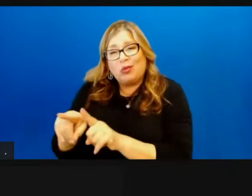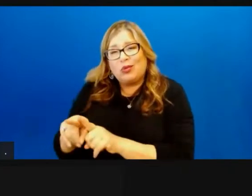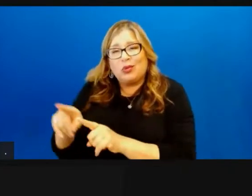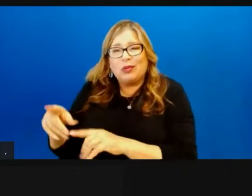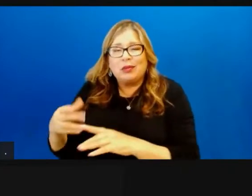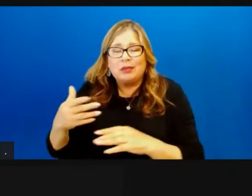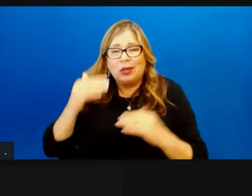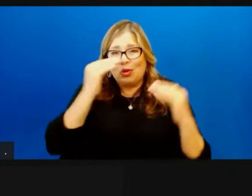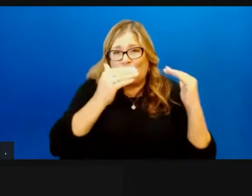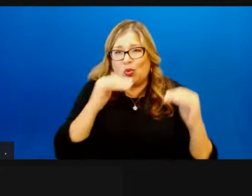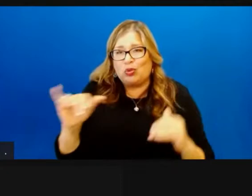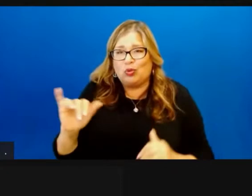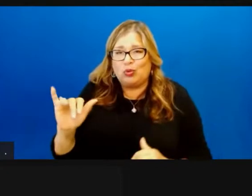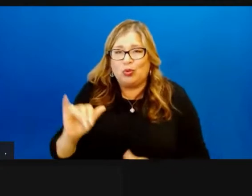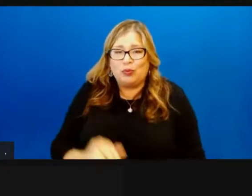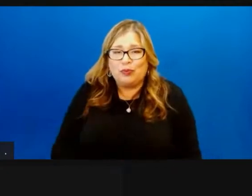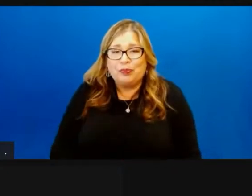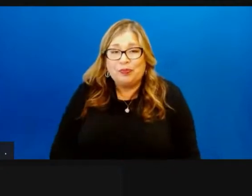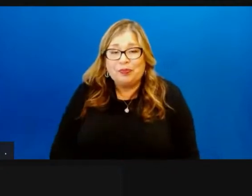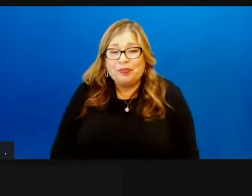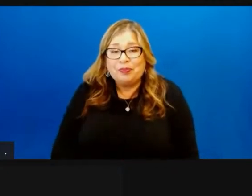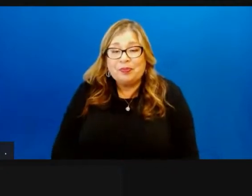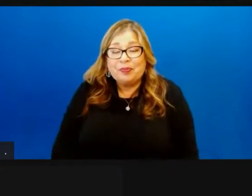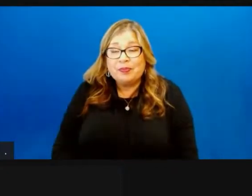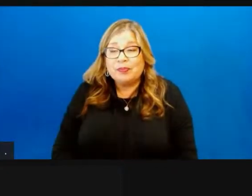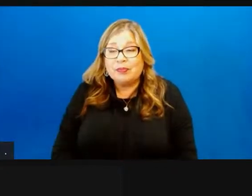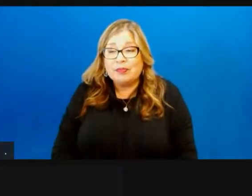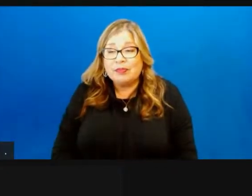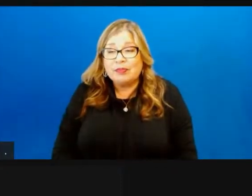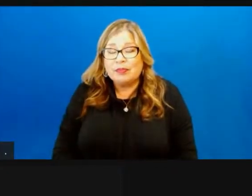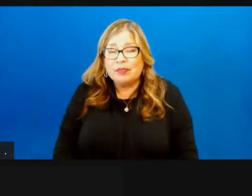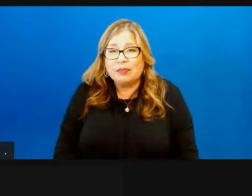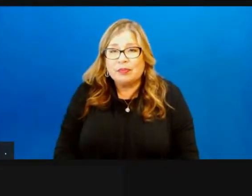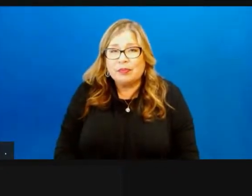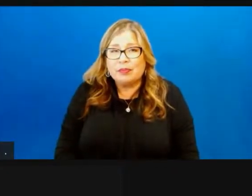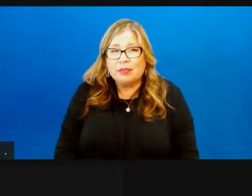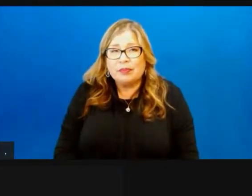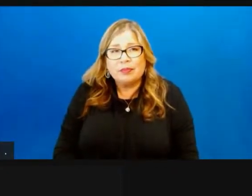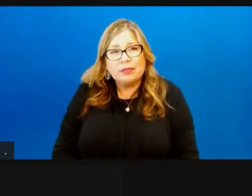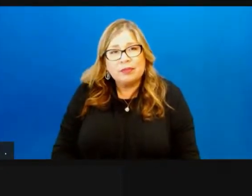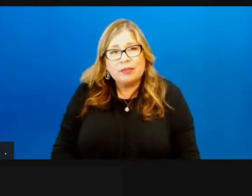The next question comes from Paul Sijan with the San Diego Union Tribune.